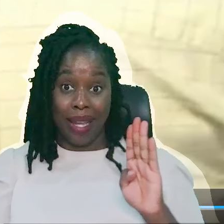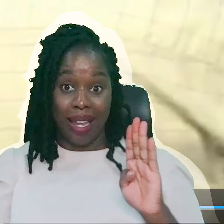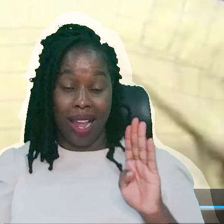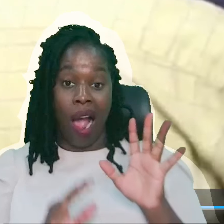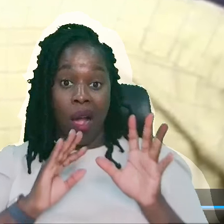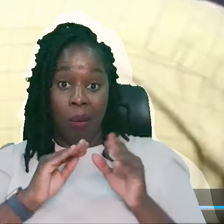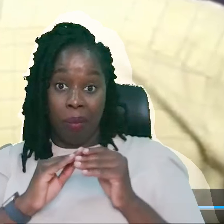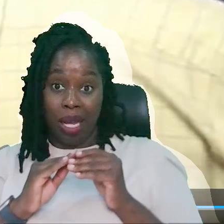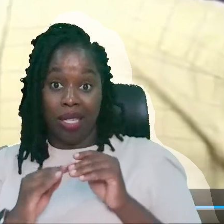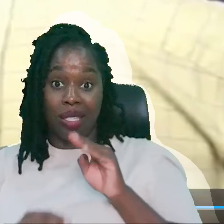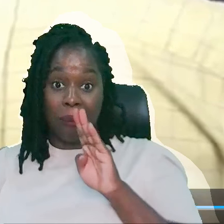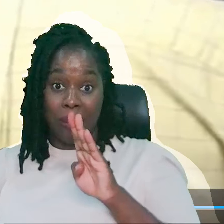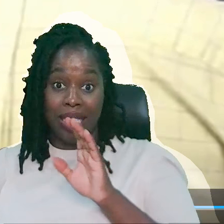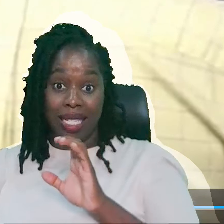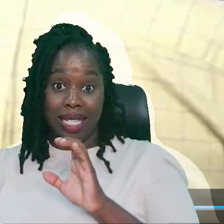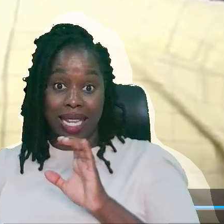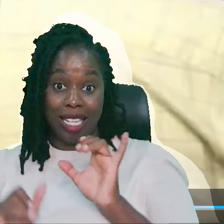plus this distance